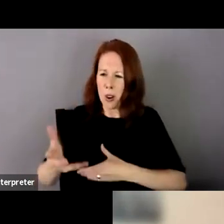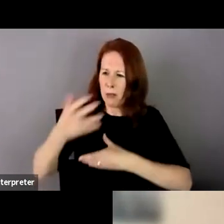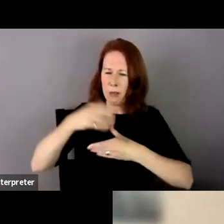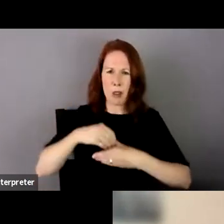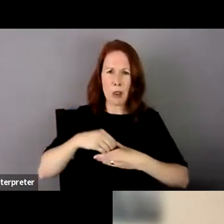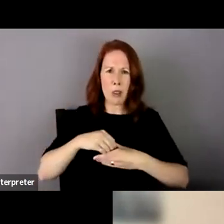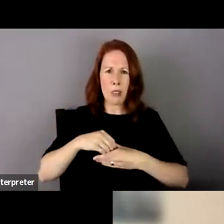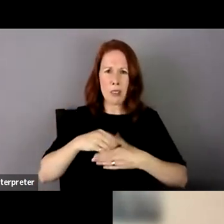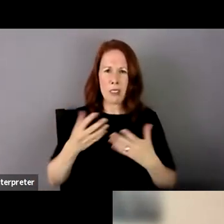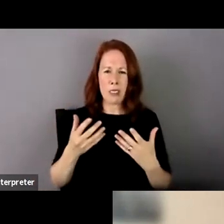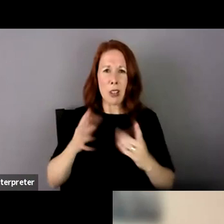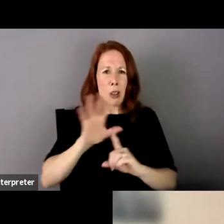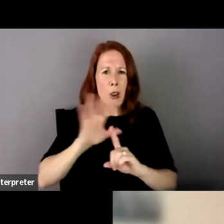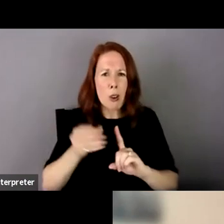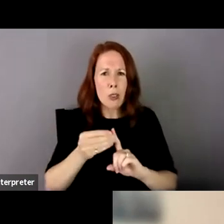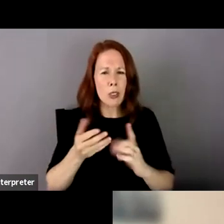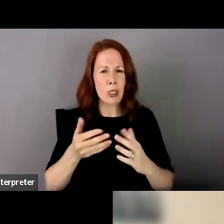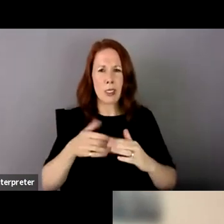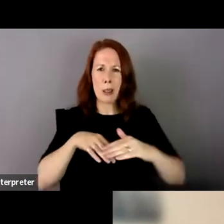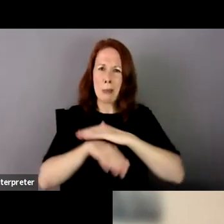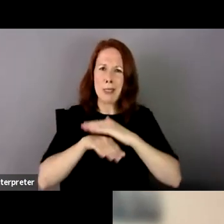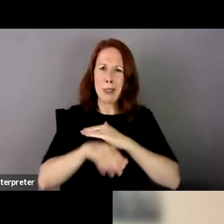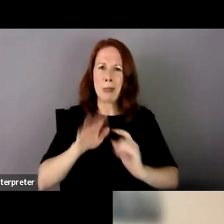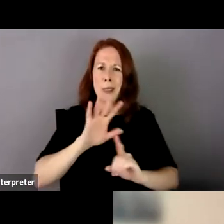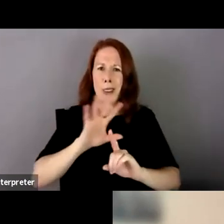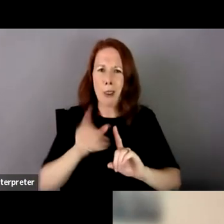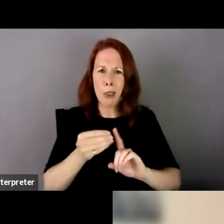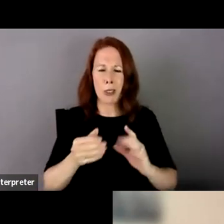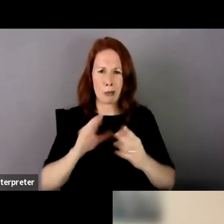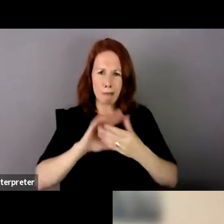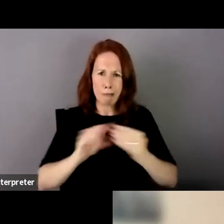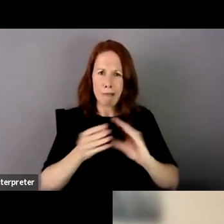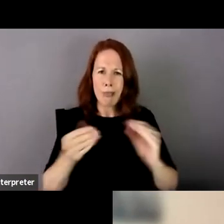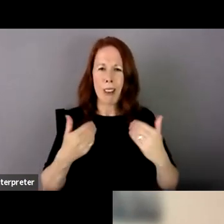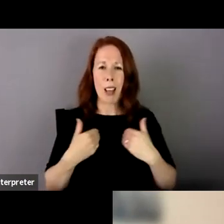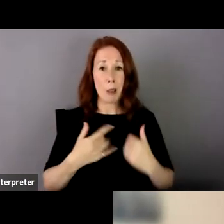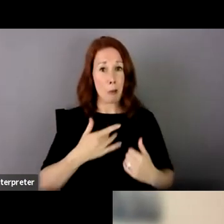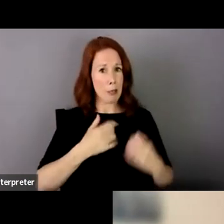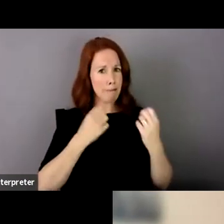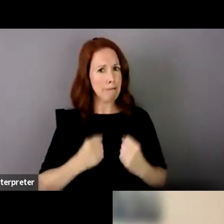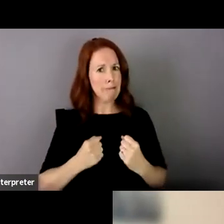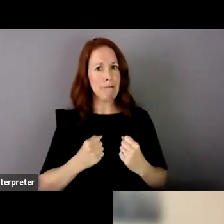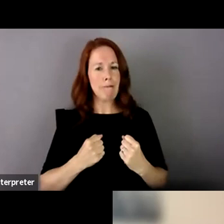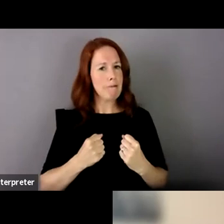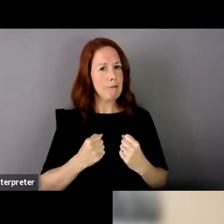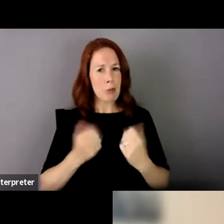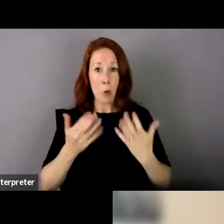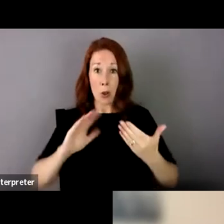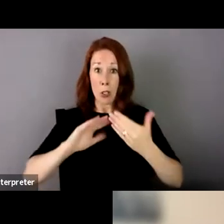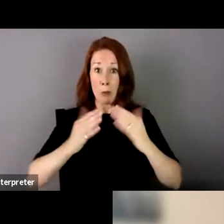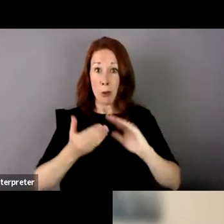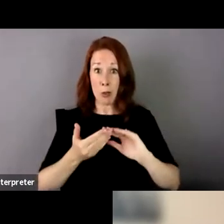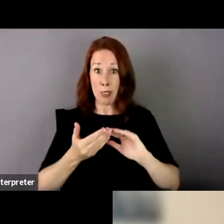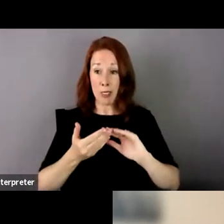our mainstream culture and cultural narrative. So I'm passionate about representing communities